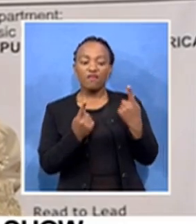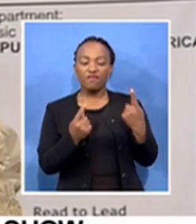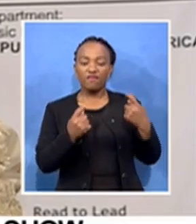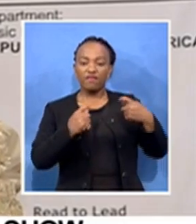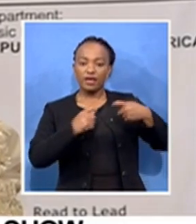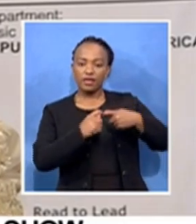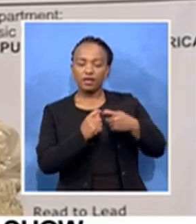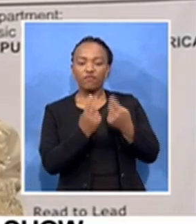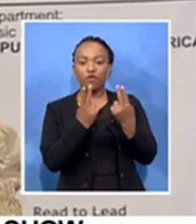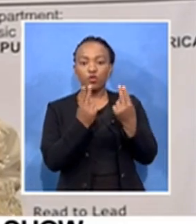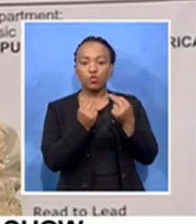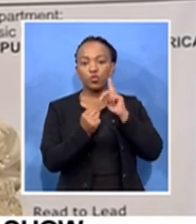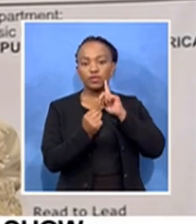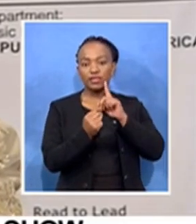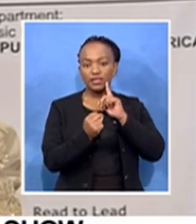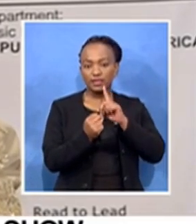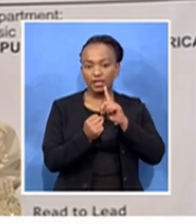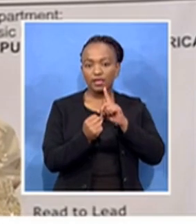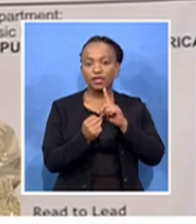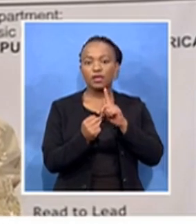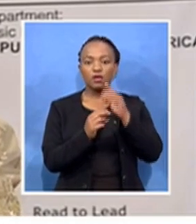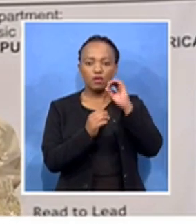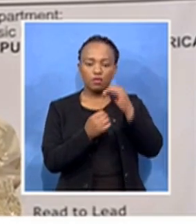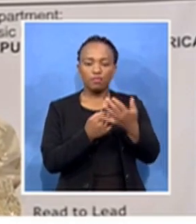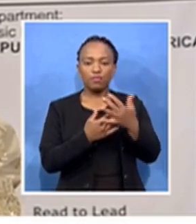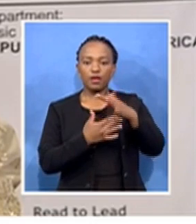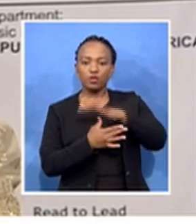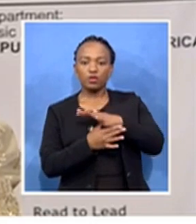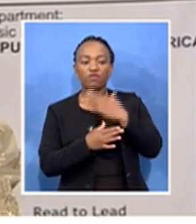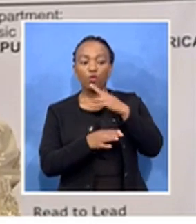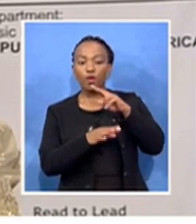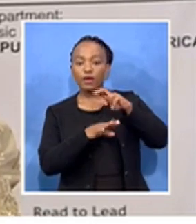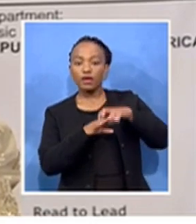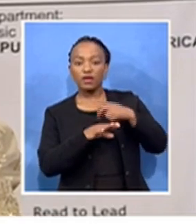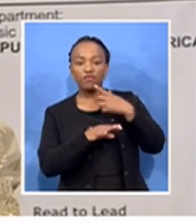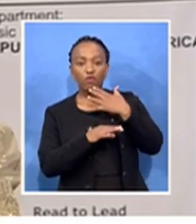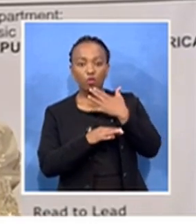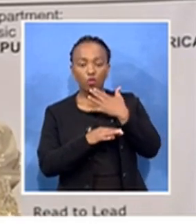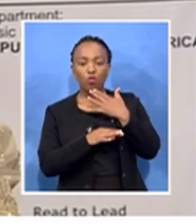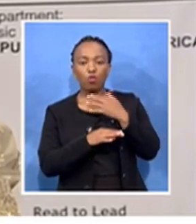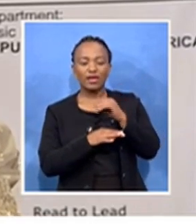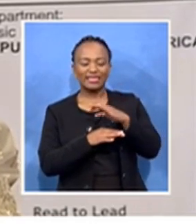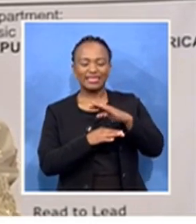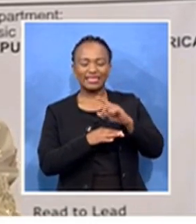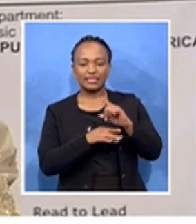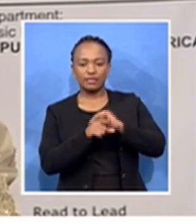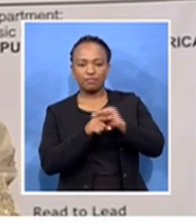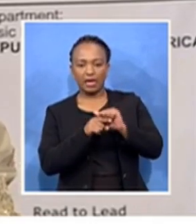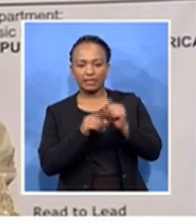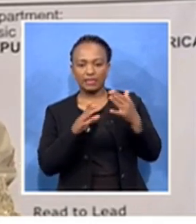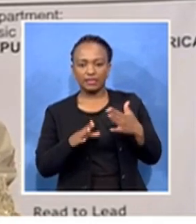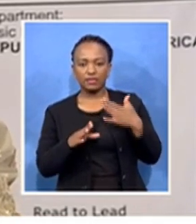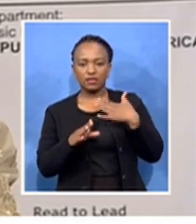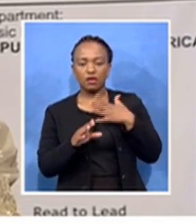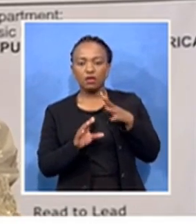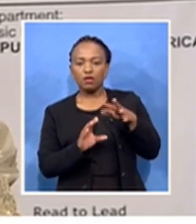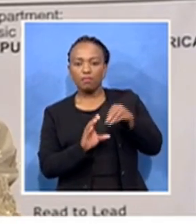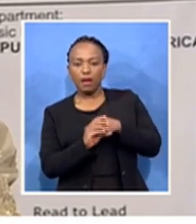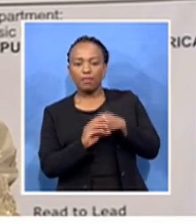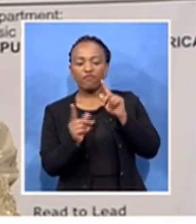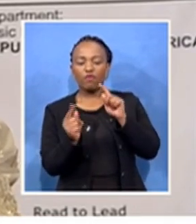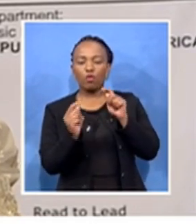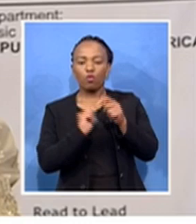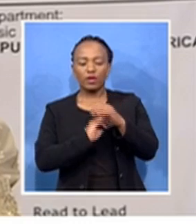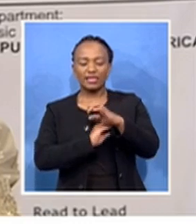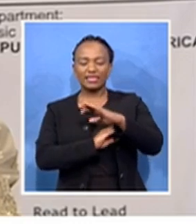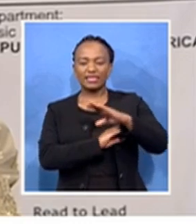as the need for qualified ECD practitioners in anticipation of the revamped ECD sector, digital learning, focus